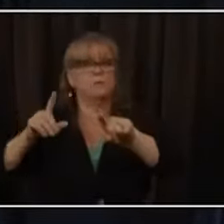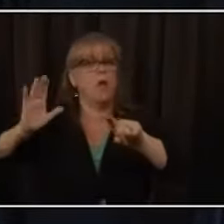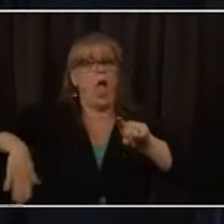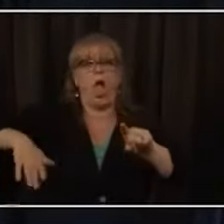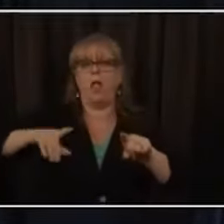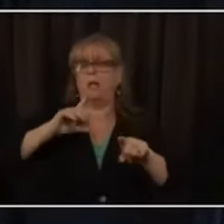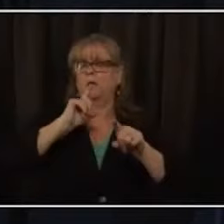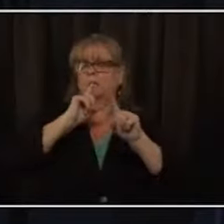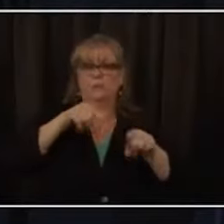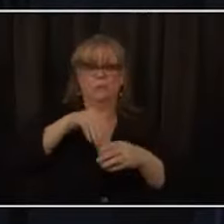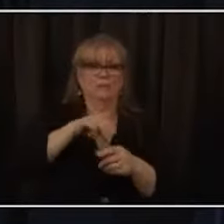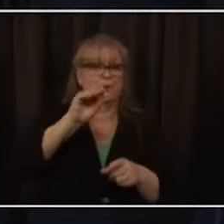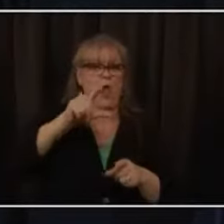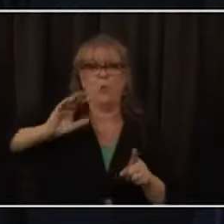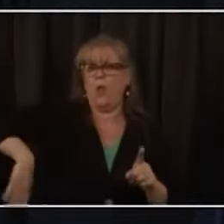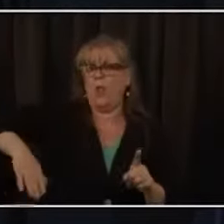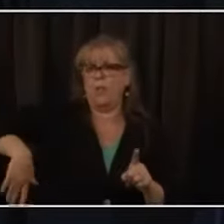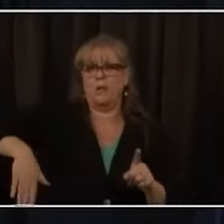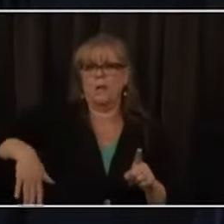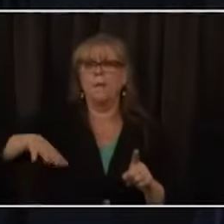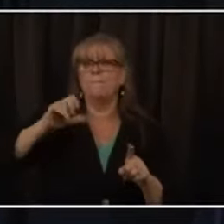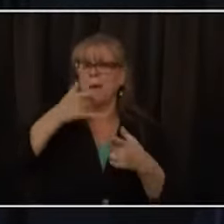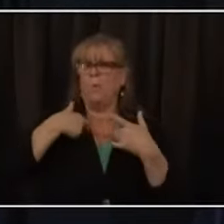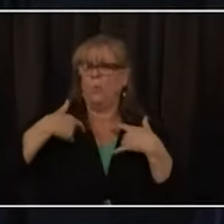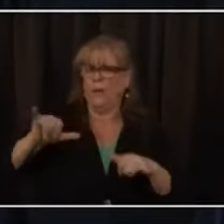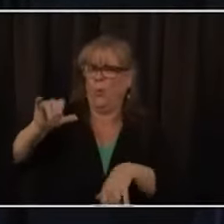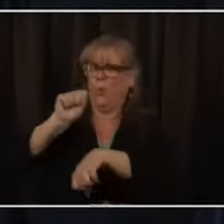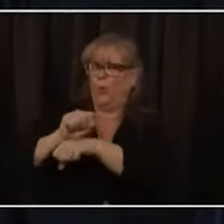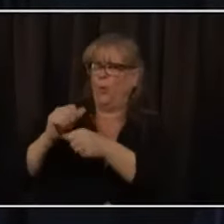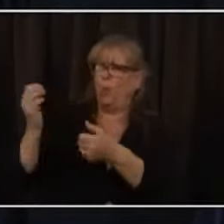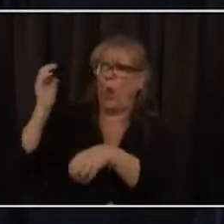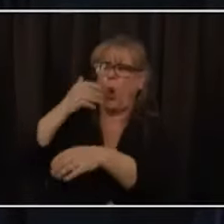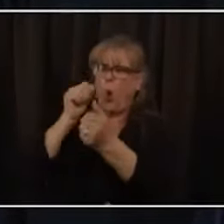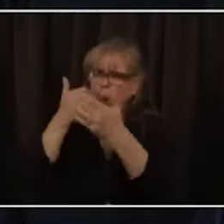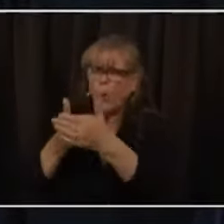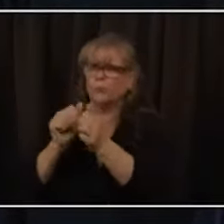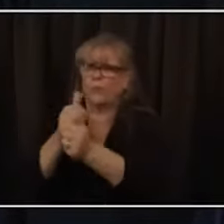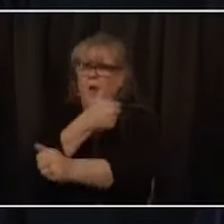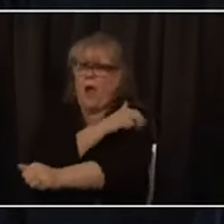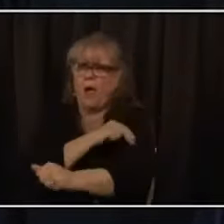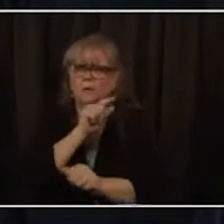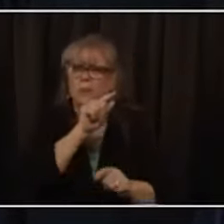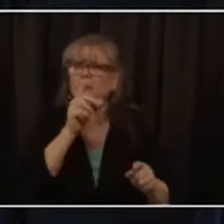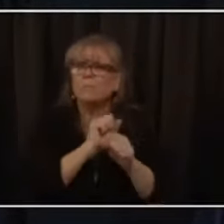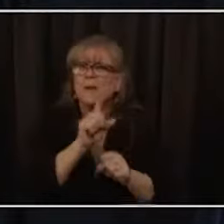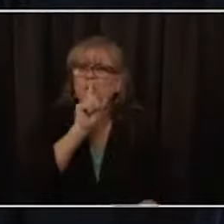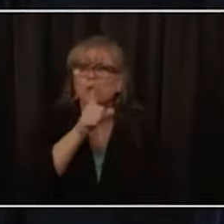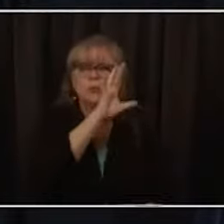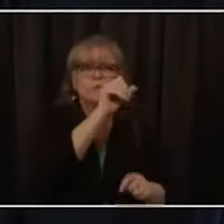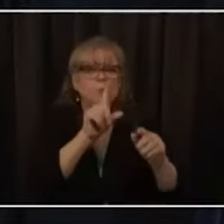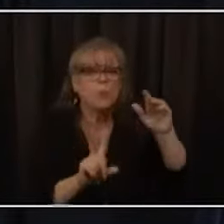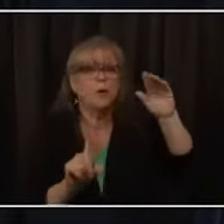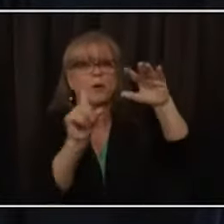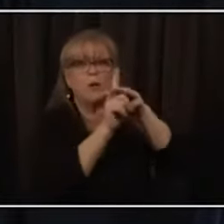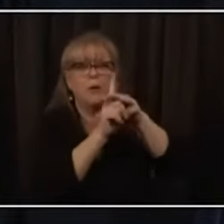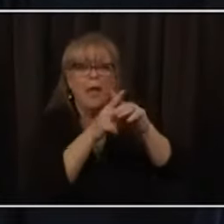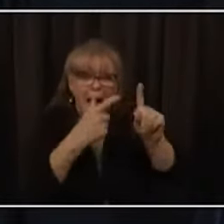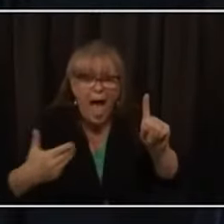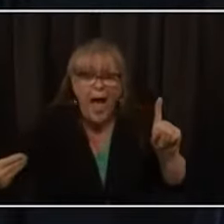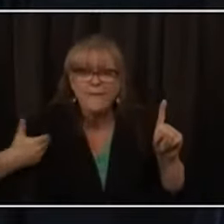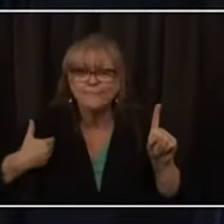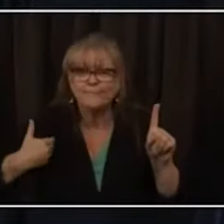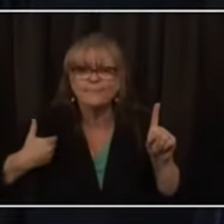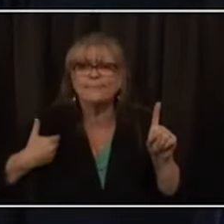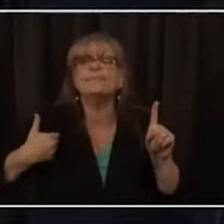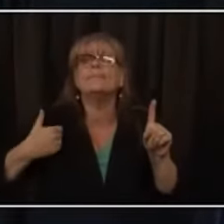our healthcare system partners to understand whether these cases or similar clotting cases may be occurring in our